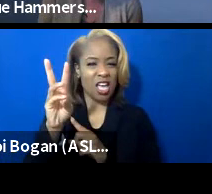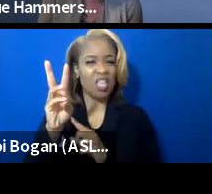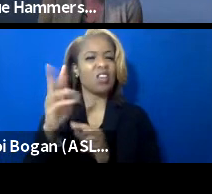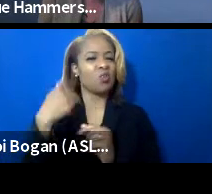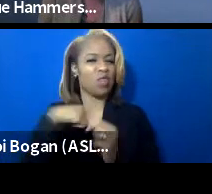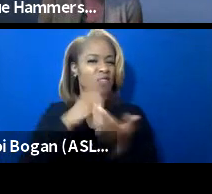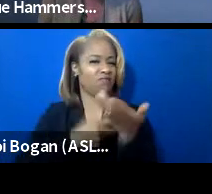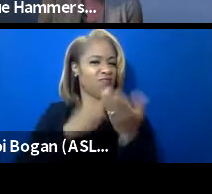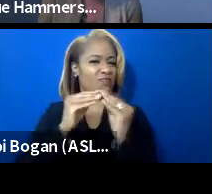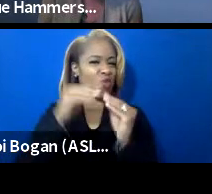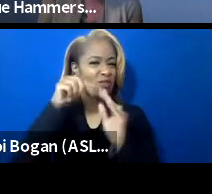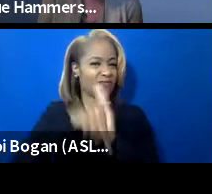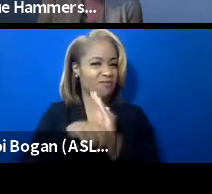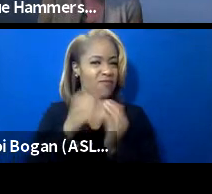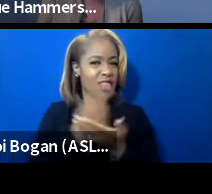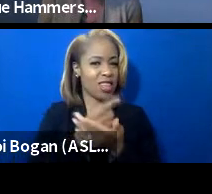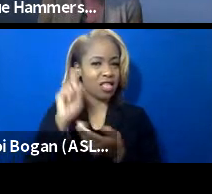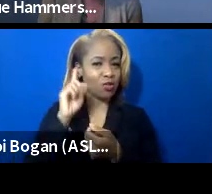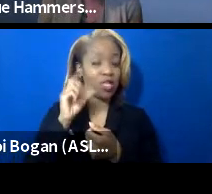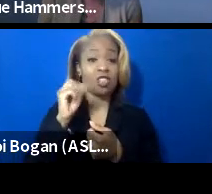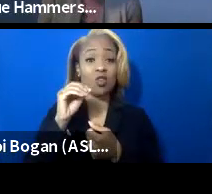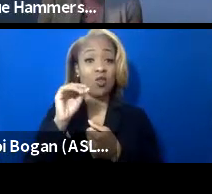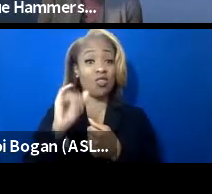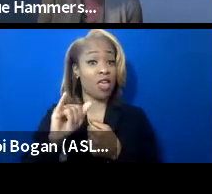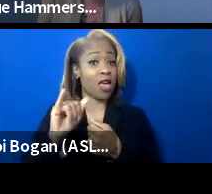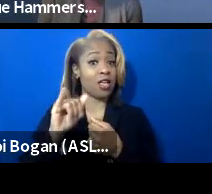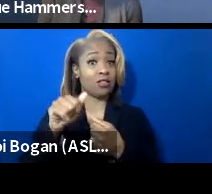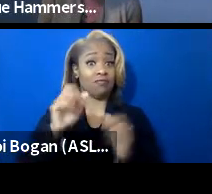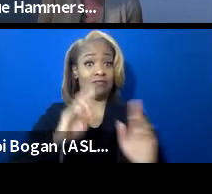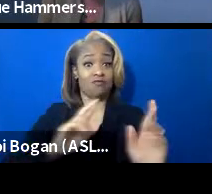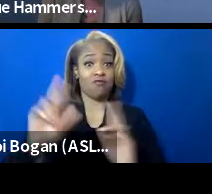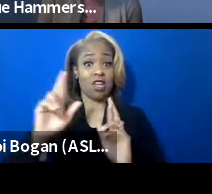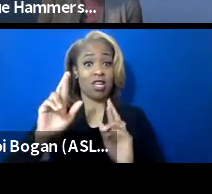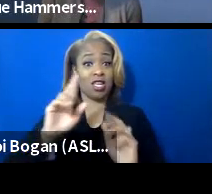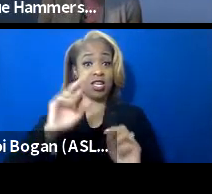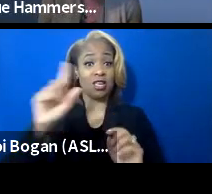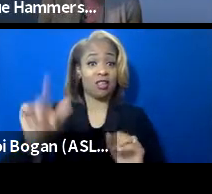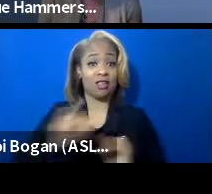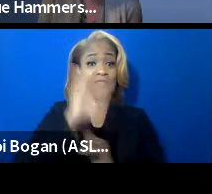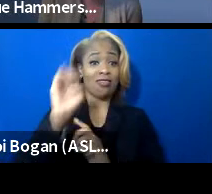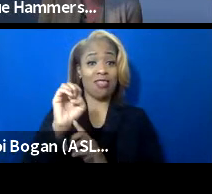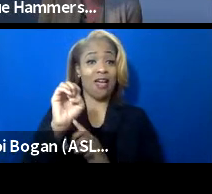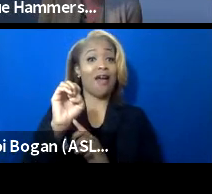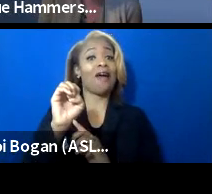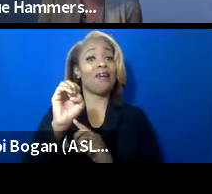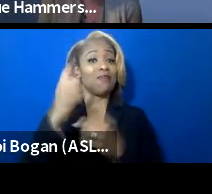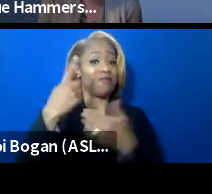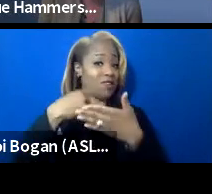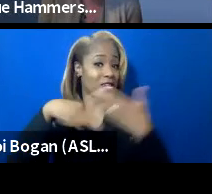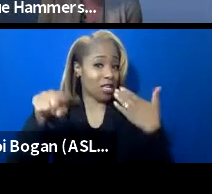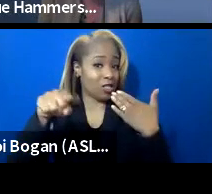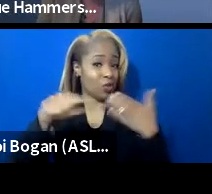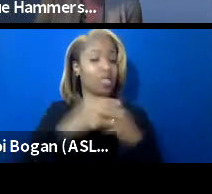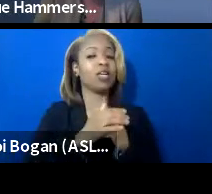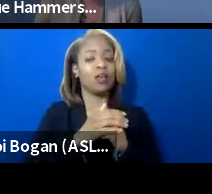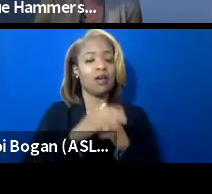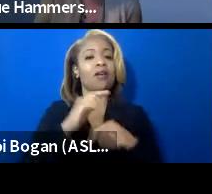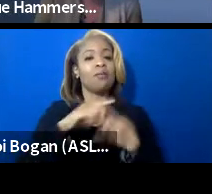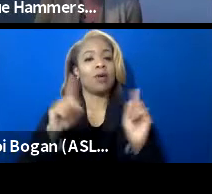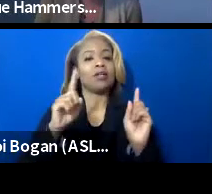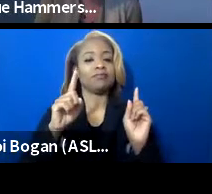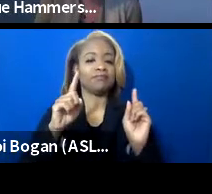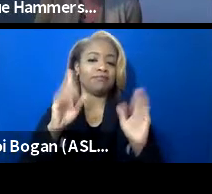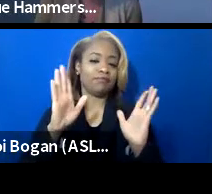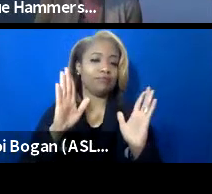week. So that is set to be live and available to the public at some point next week. But certainly, of